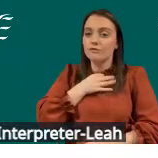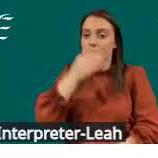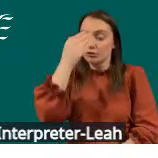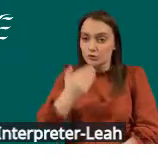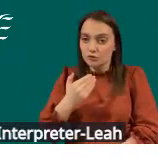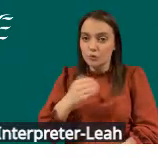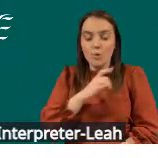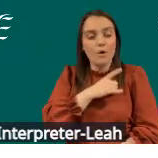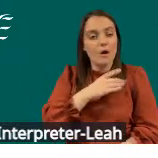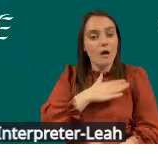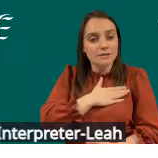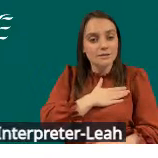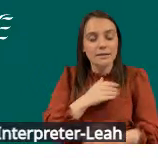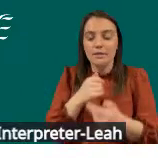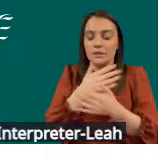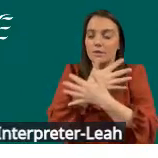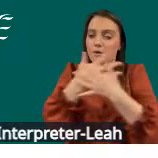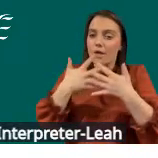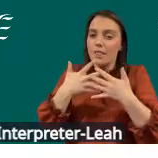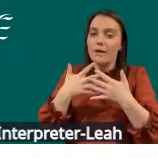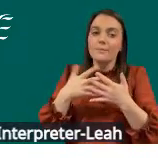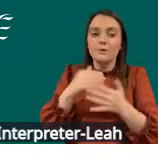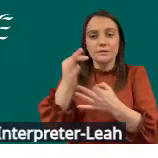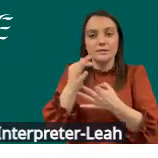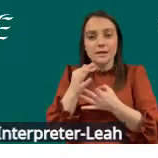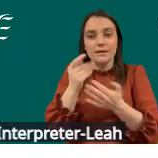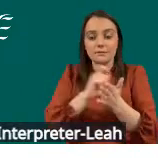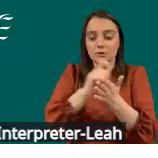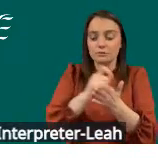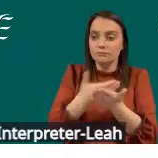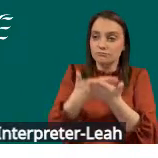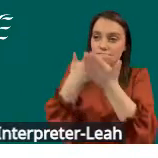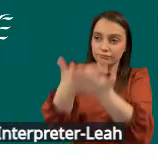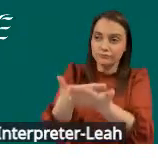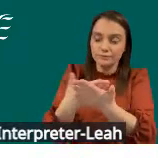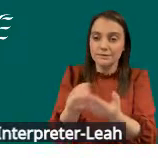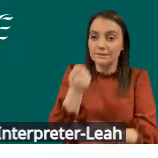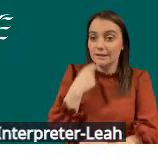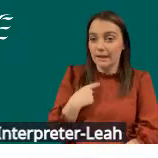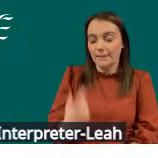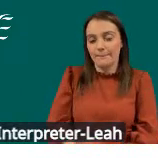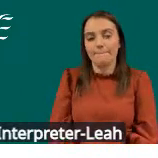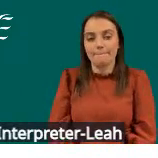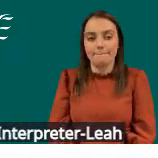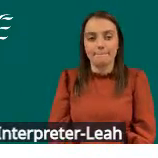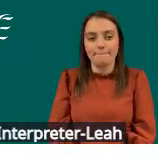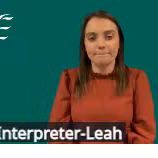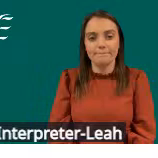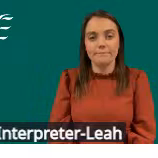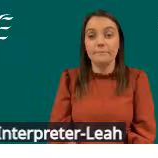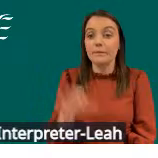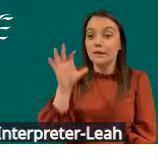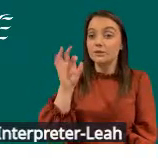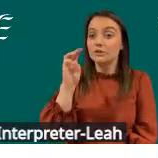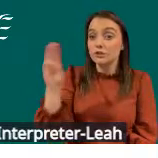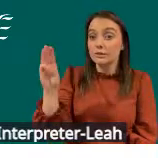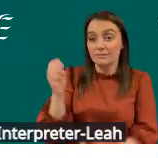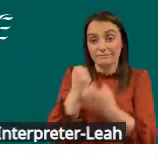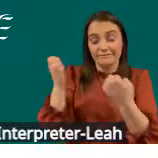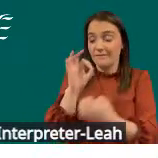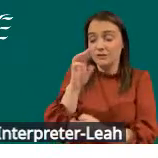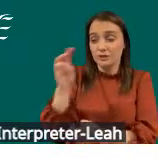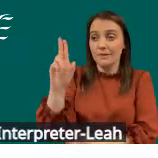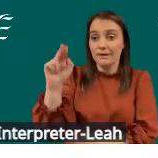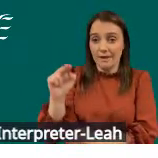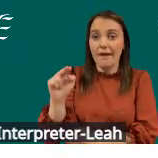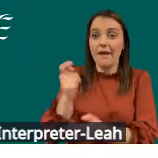to, and they're much more safe to prescribe. So your GP, every GP is well able to prescribe